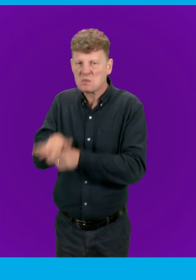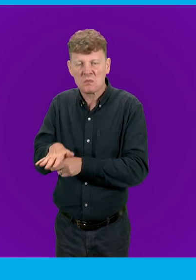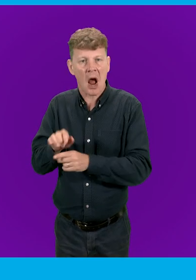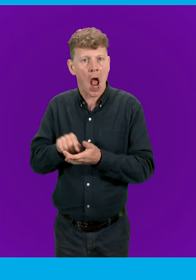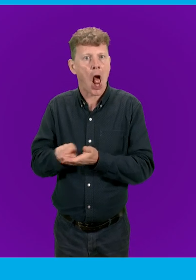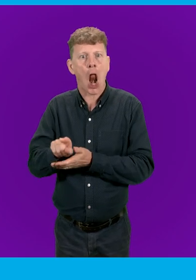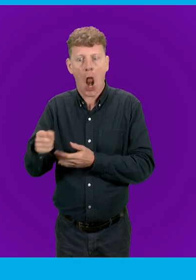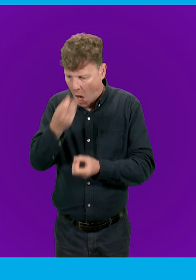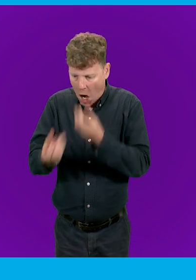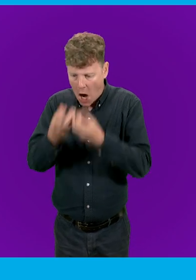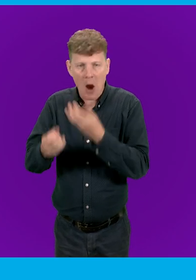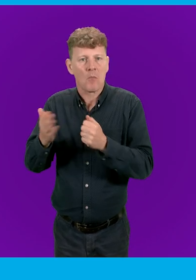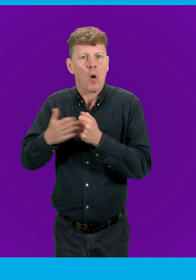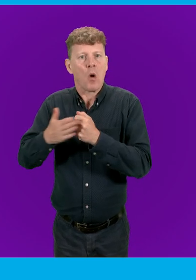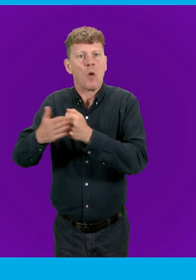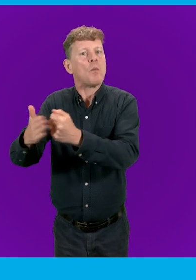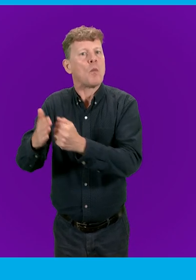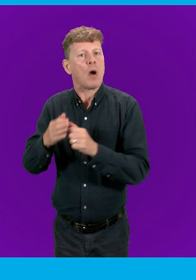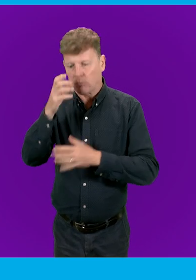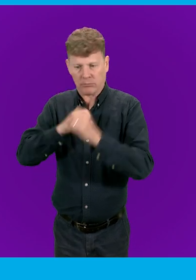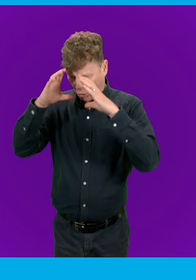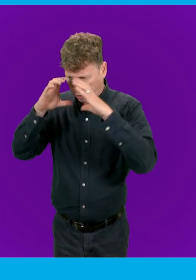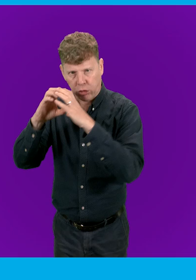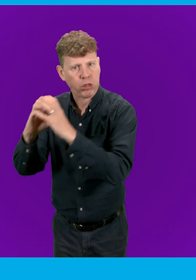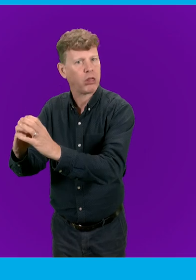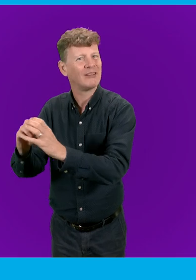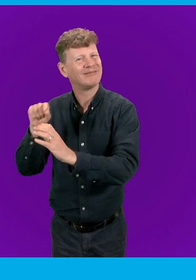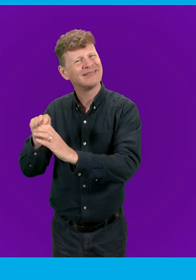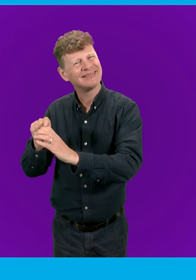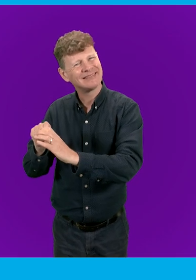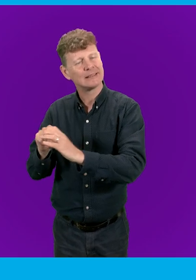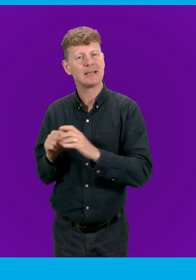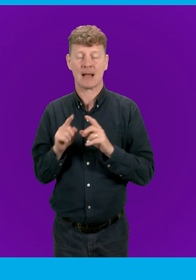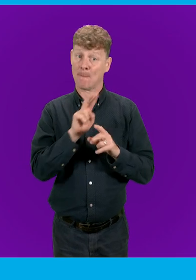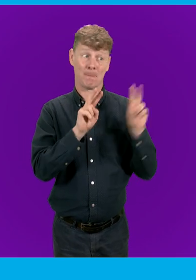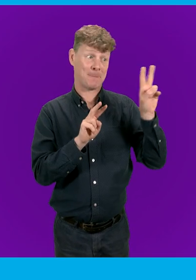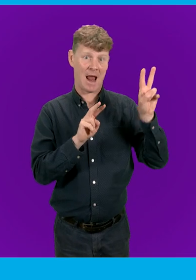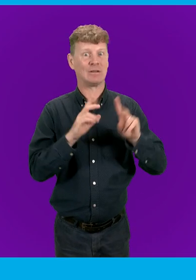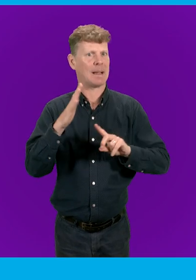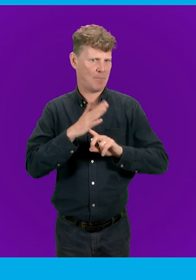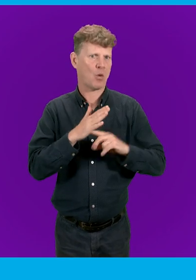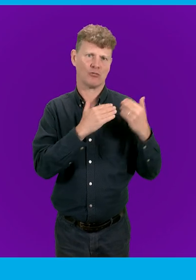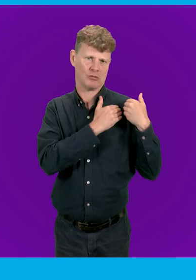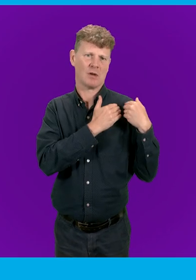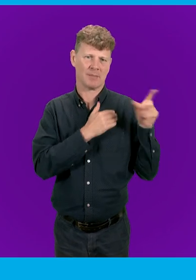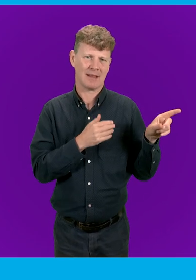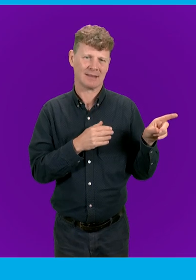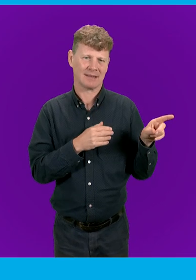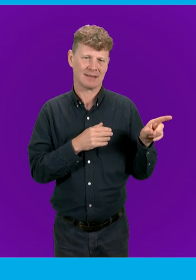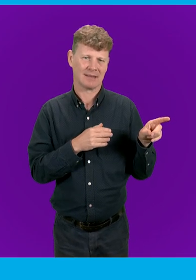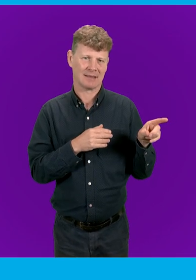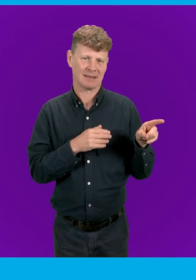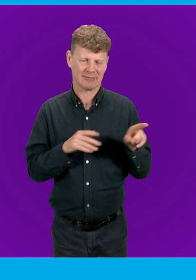and I think if parents are particularly important, I think, in